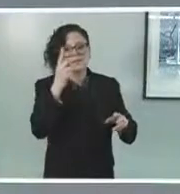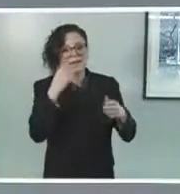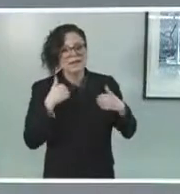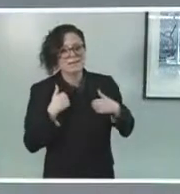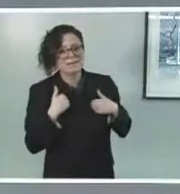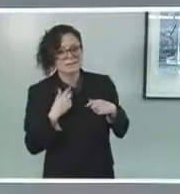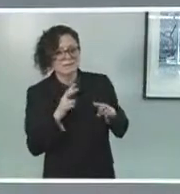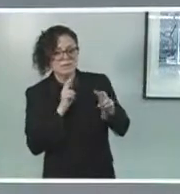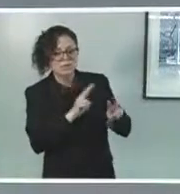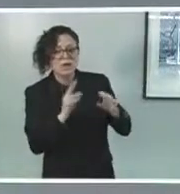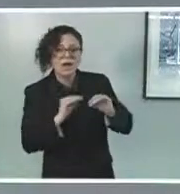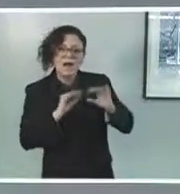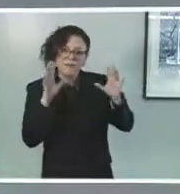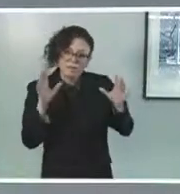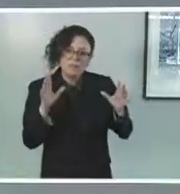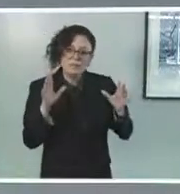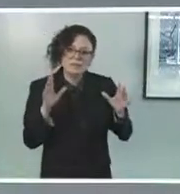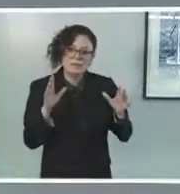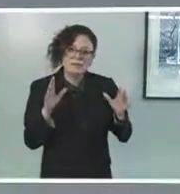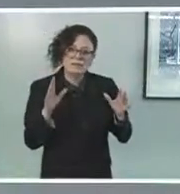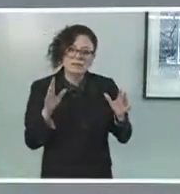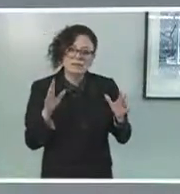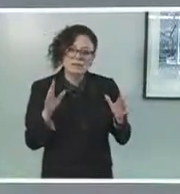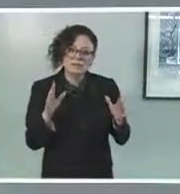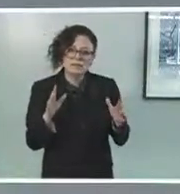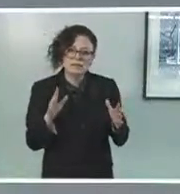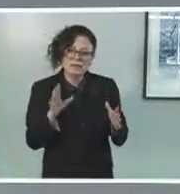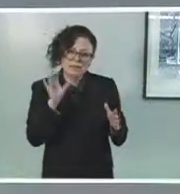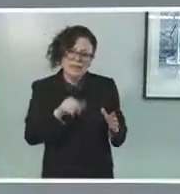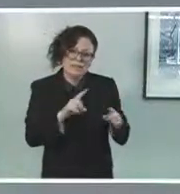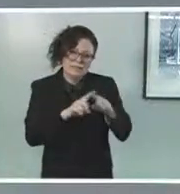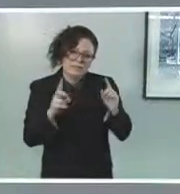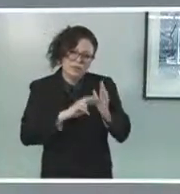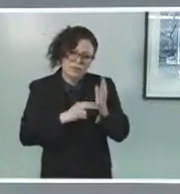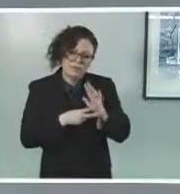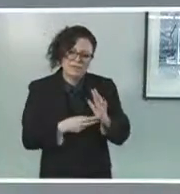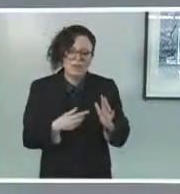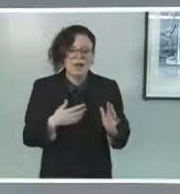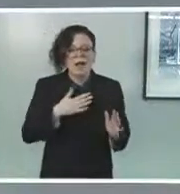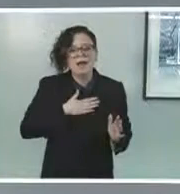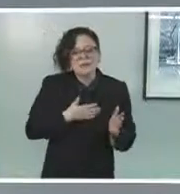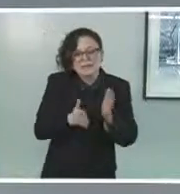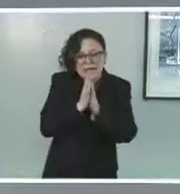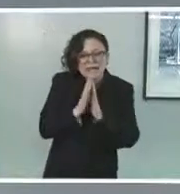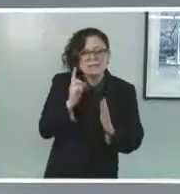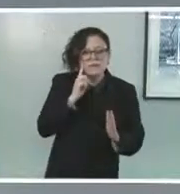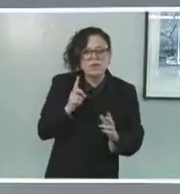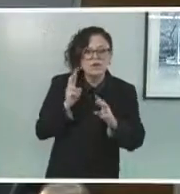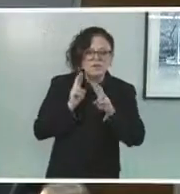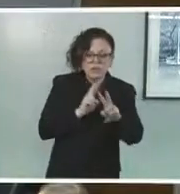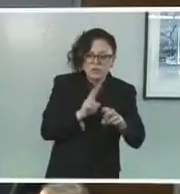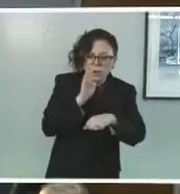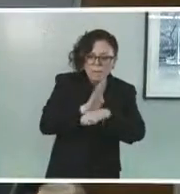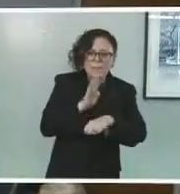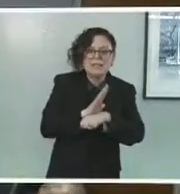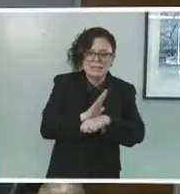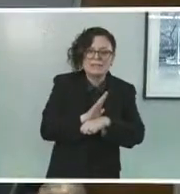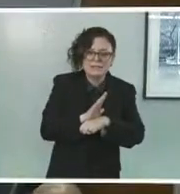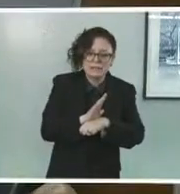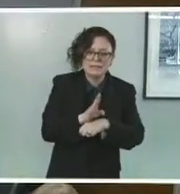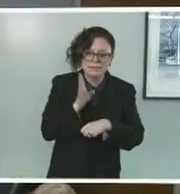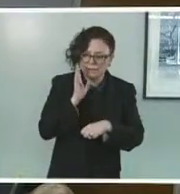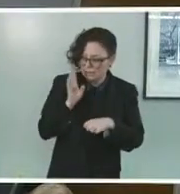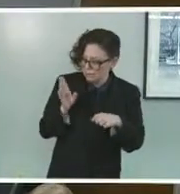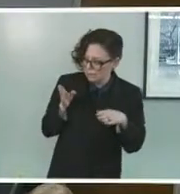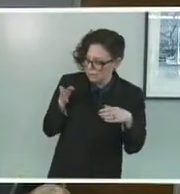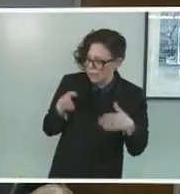I mean, obviously, That's an part of the essential service, right? service to And I was going to provide. ask that next. So funeral businesses allowed to remain